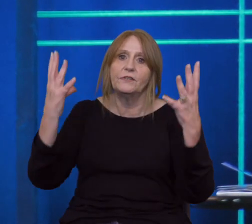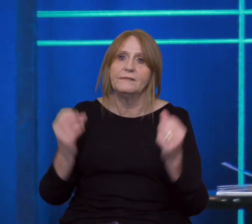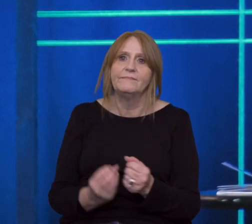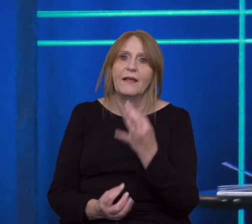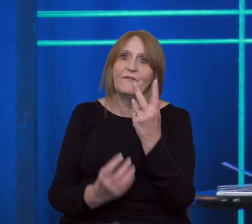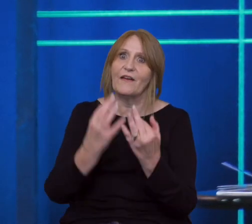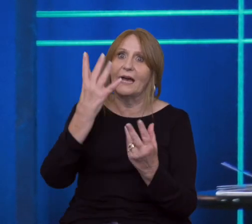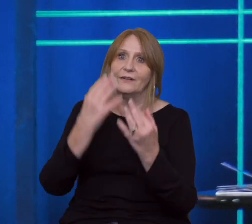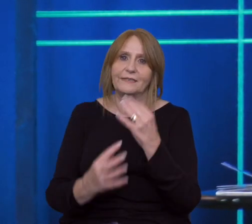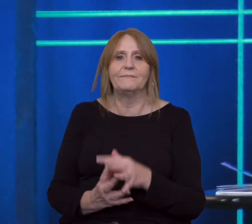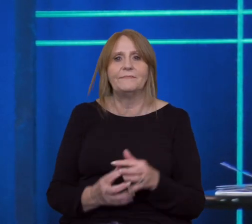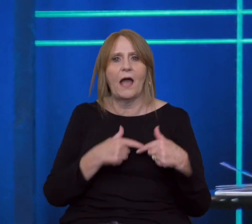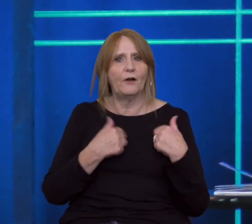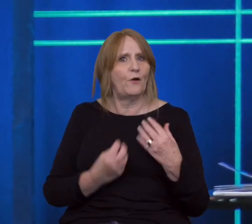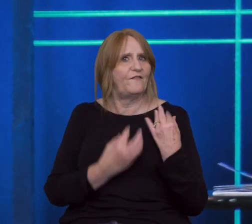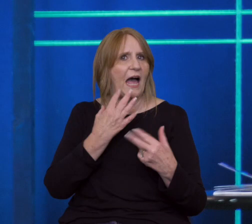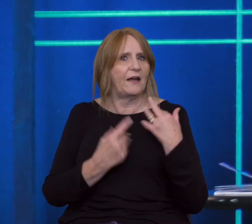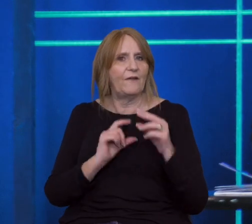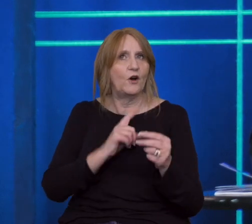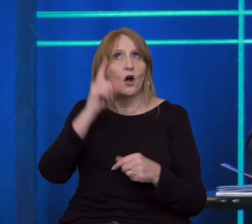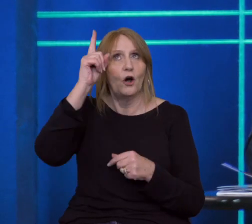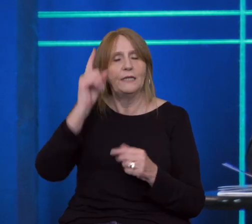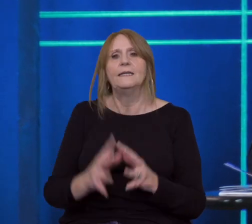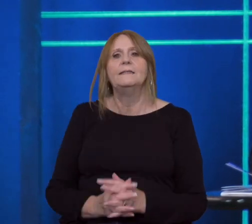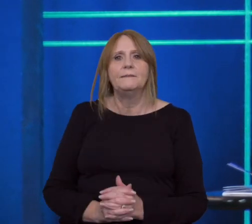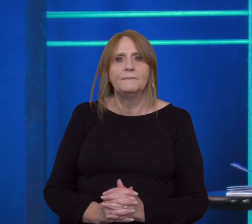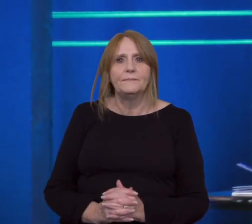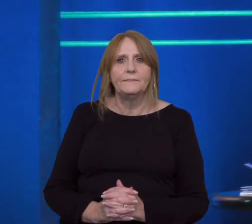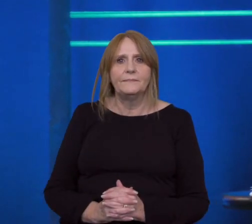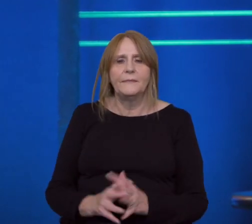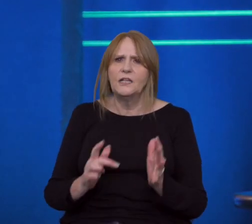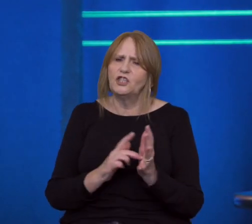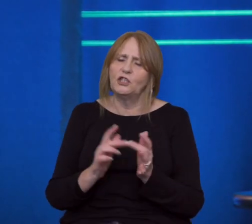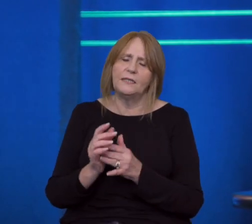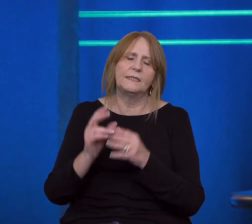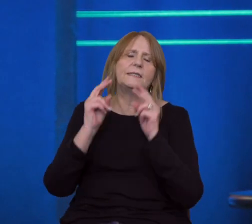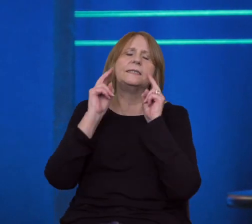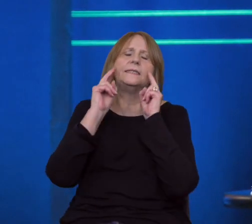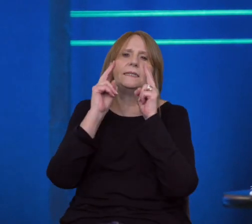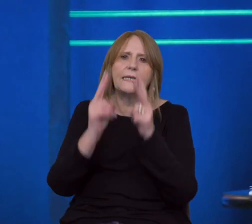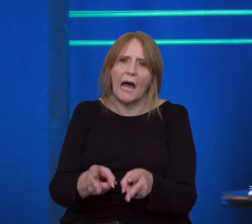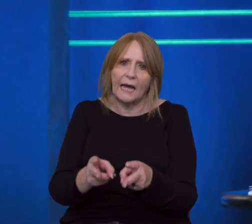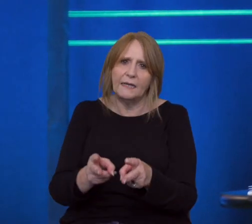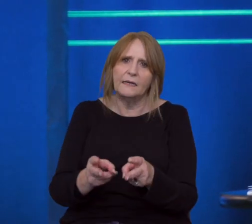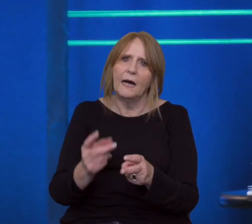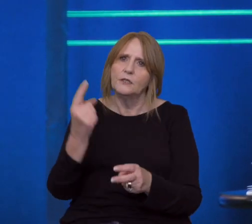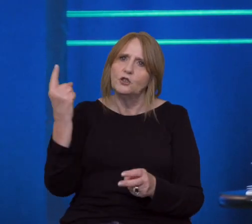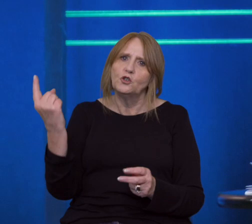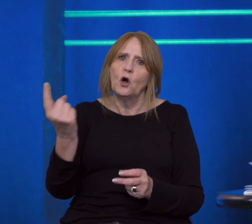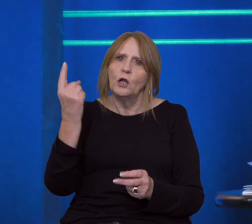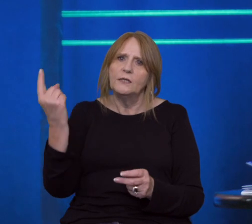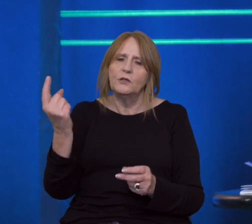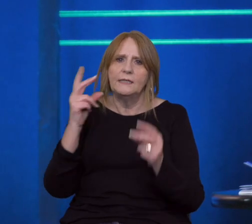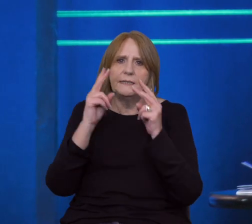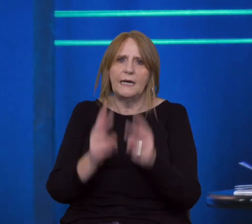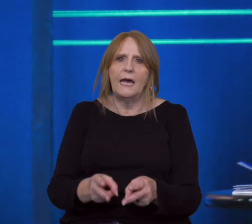even think of Jesus as kindling. He died a solitary death. One